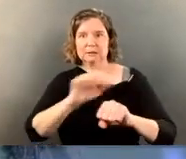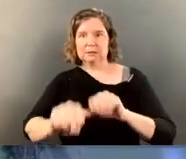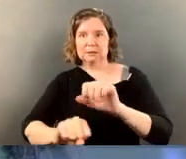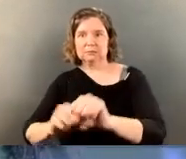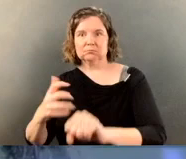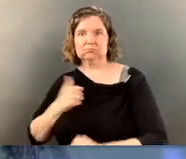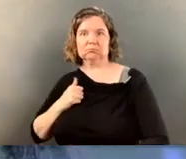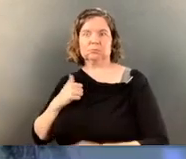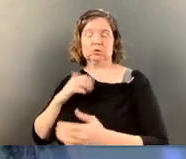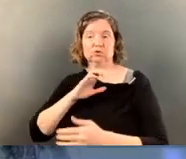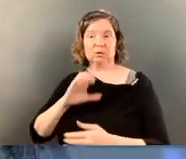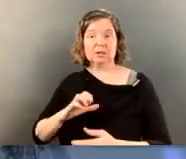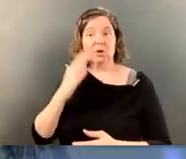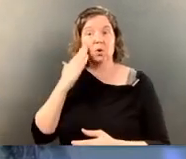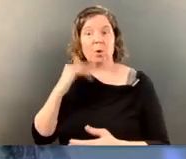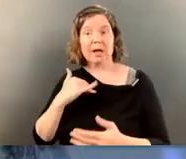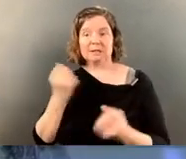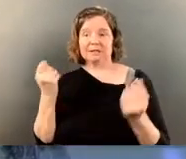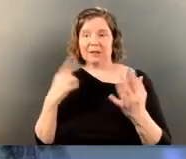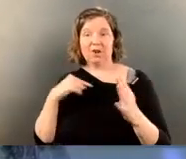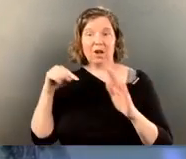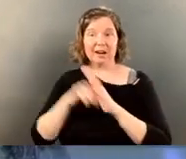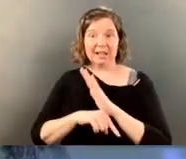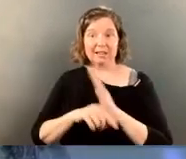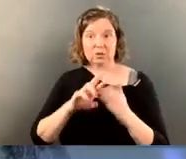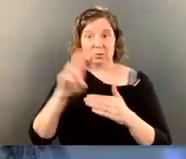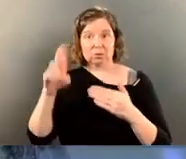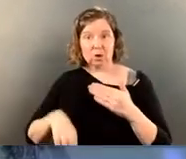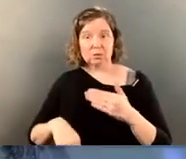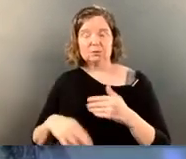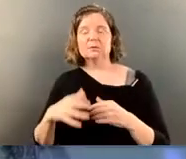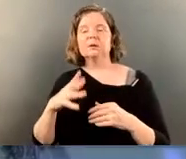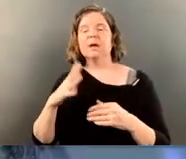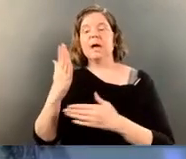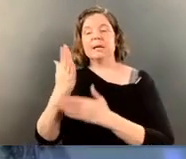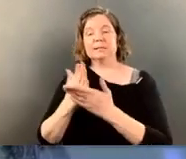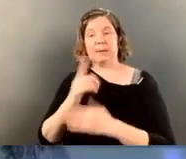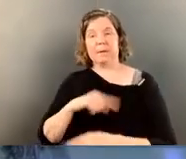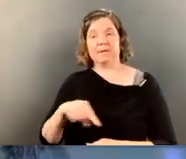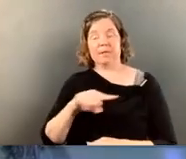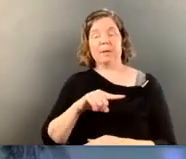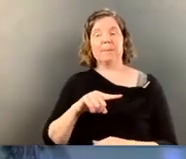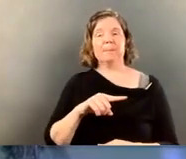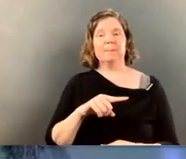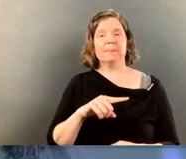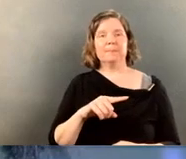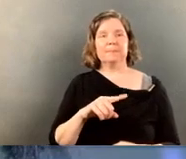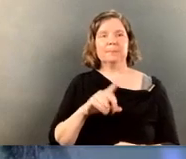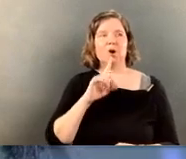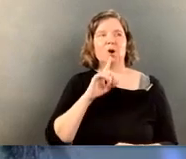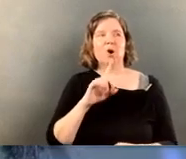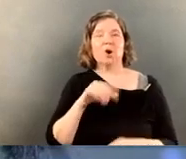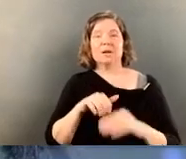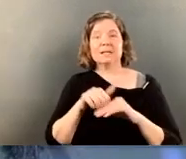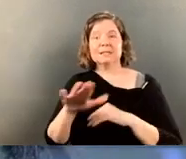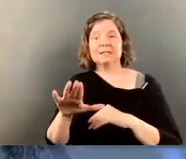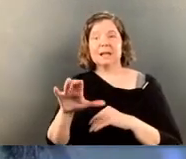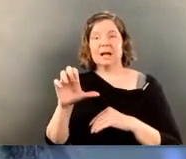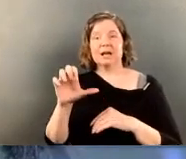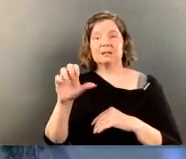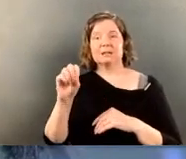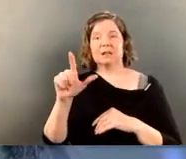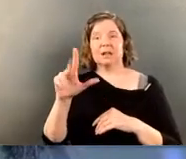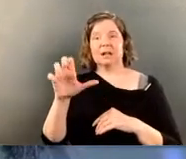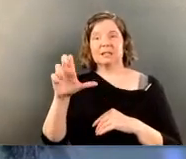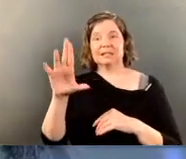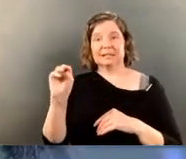know the history. And several Christians are martyred as a result. And some of them even are sent to the Colosseum